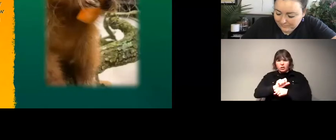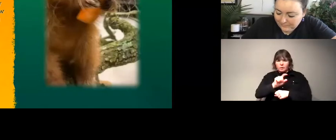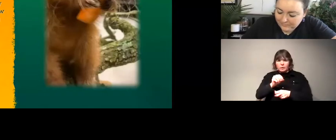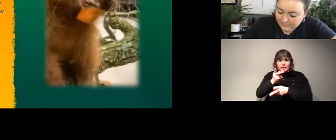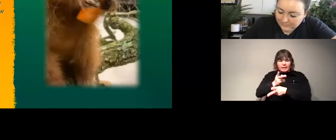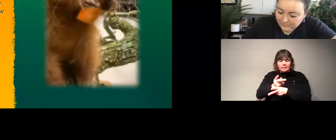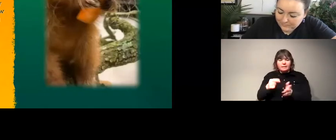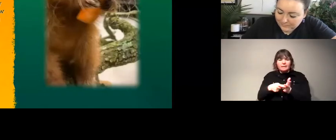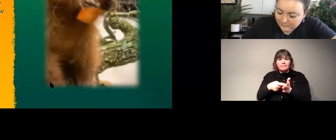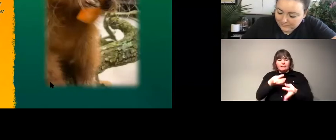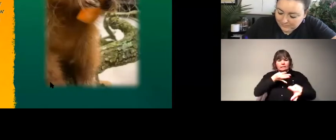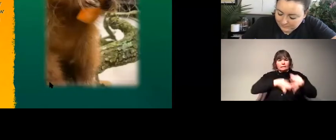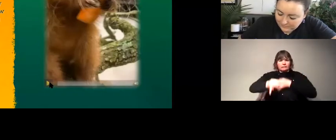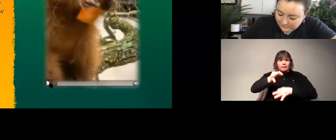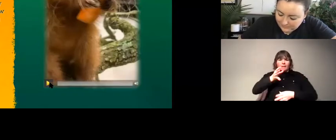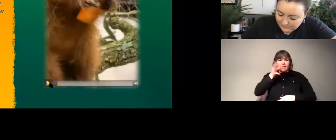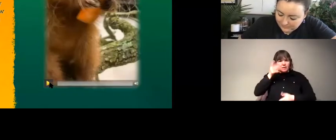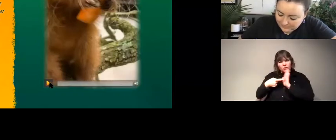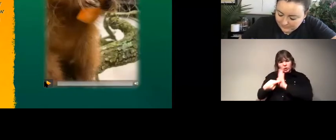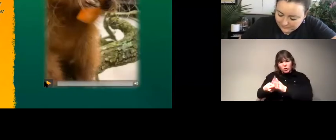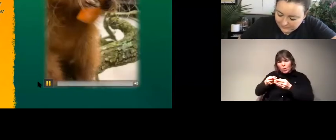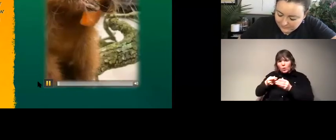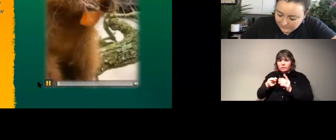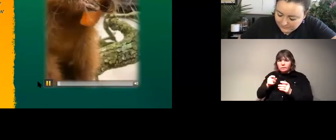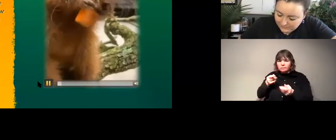to replace that and show them how to eat.